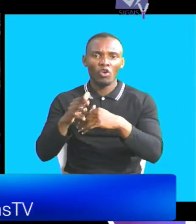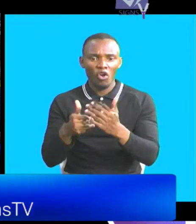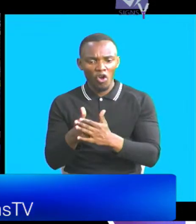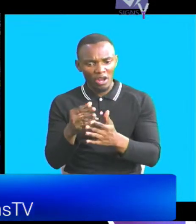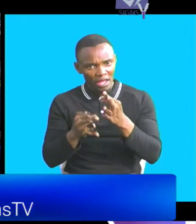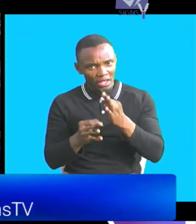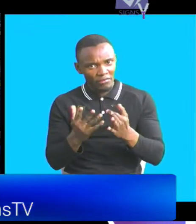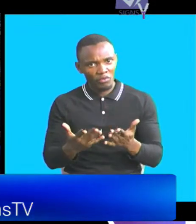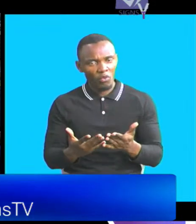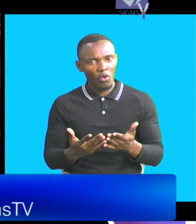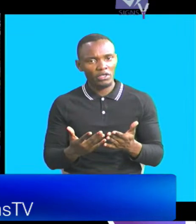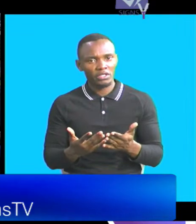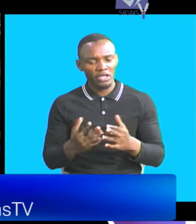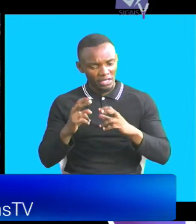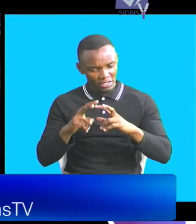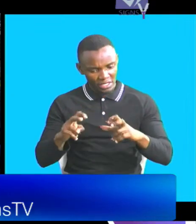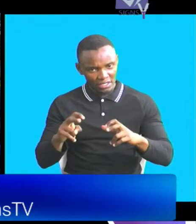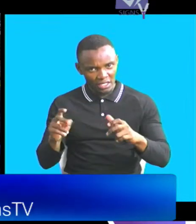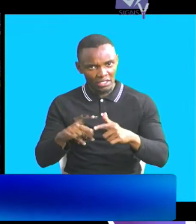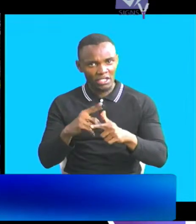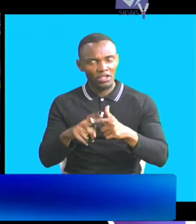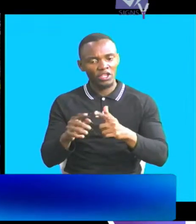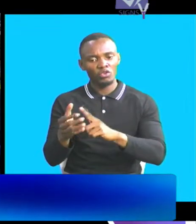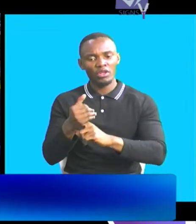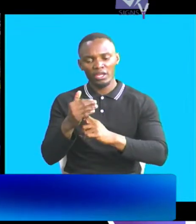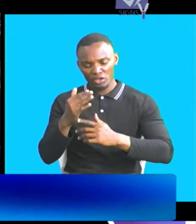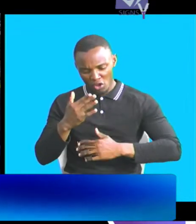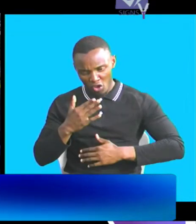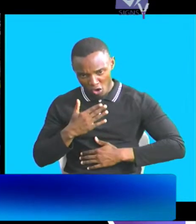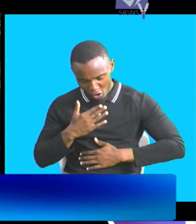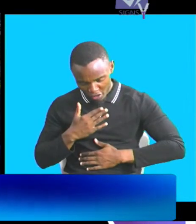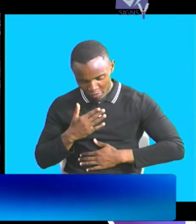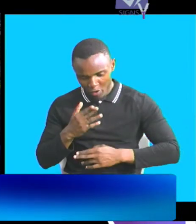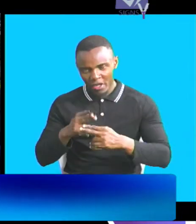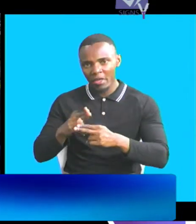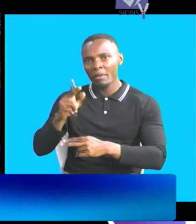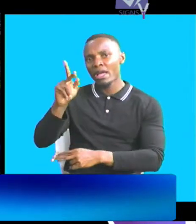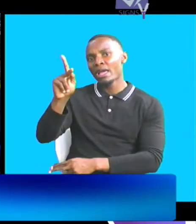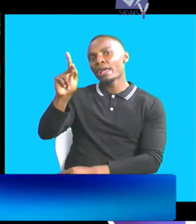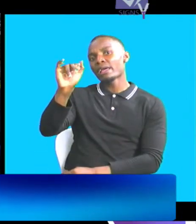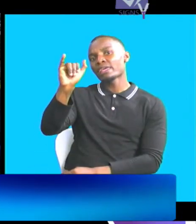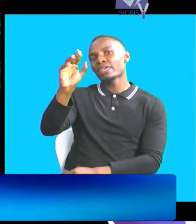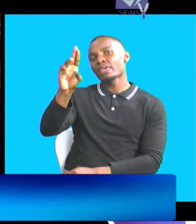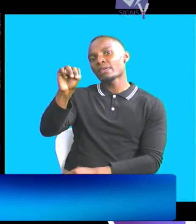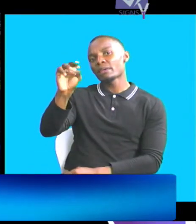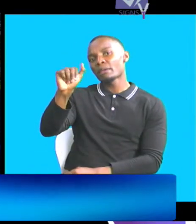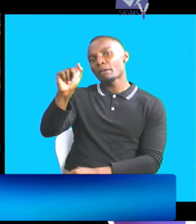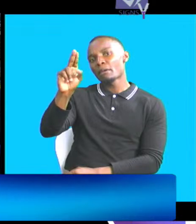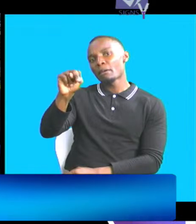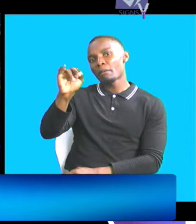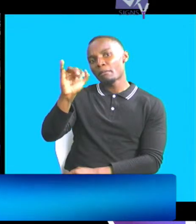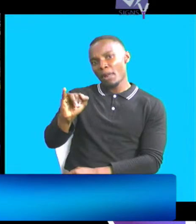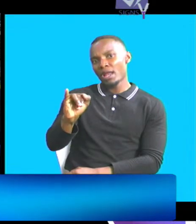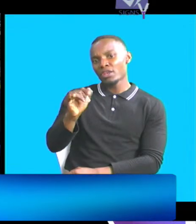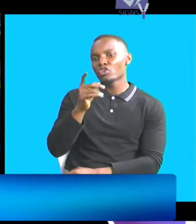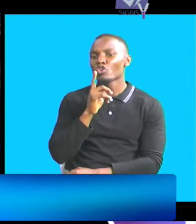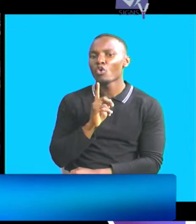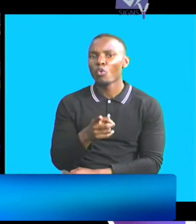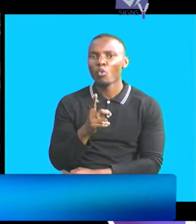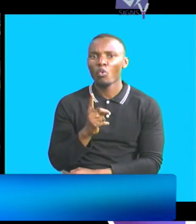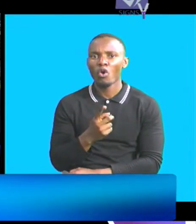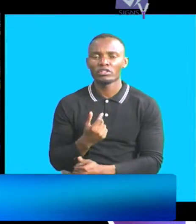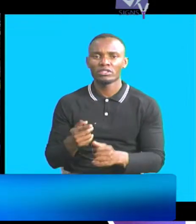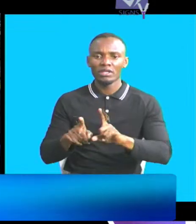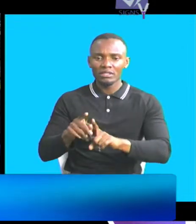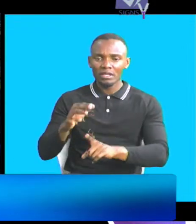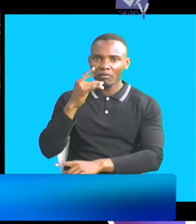ukifungua utasikia Honorable Kimani Ichung'wa warns, and he